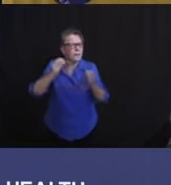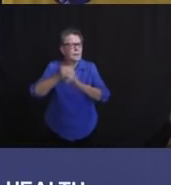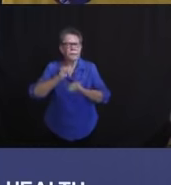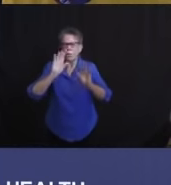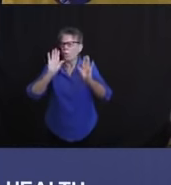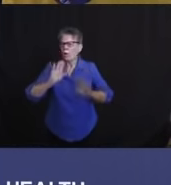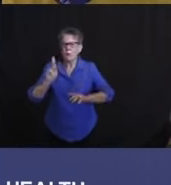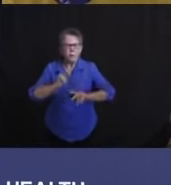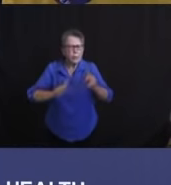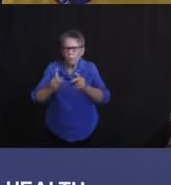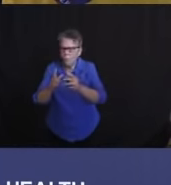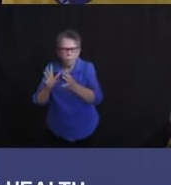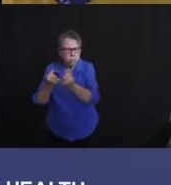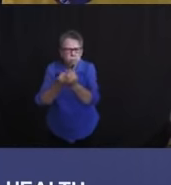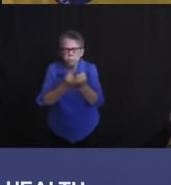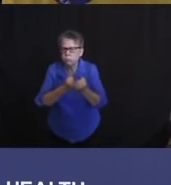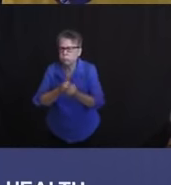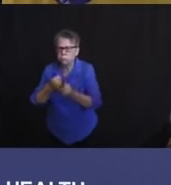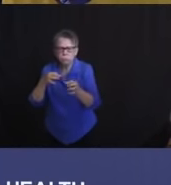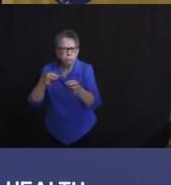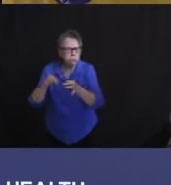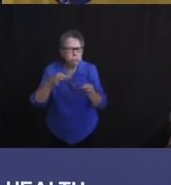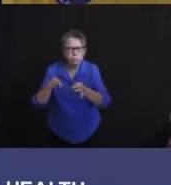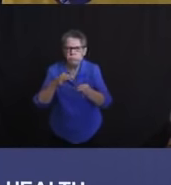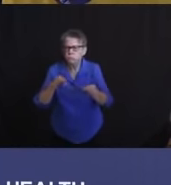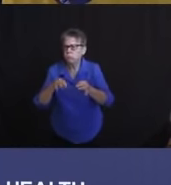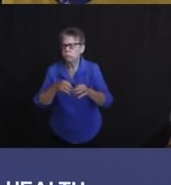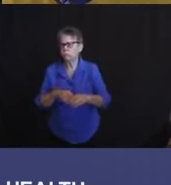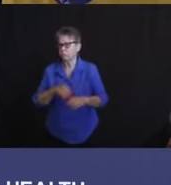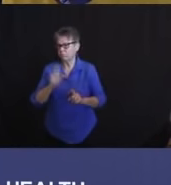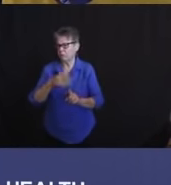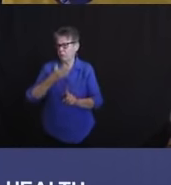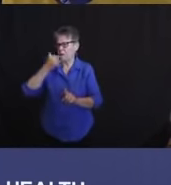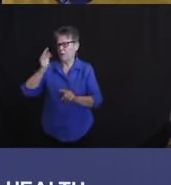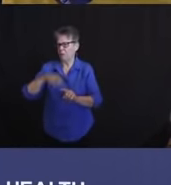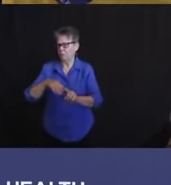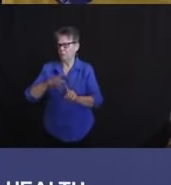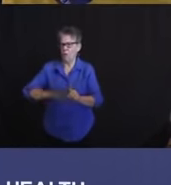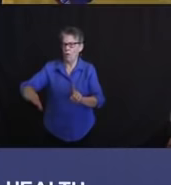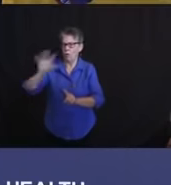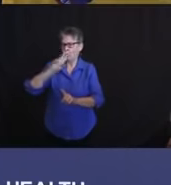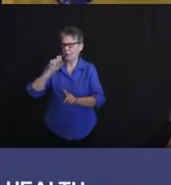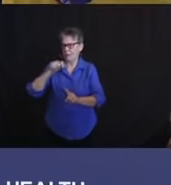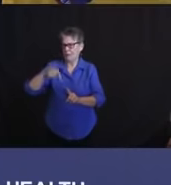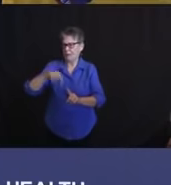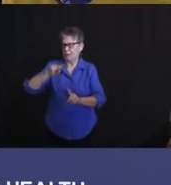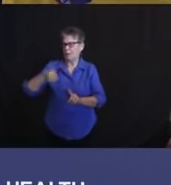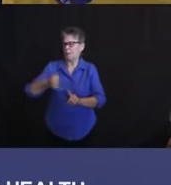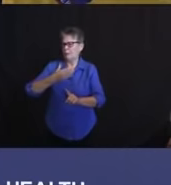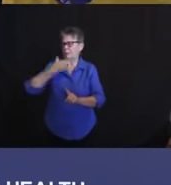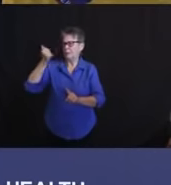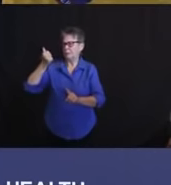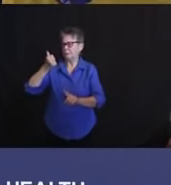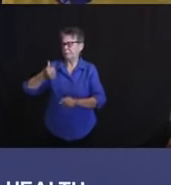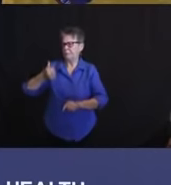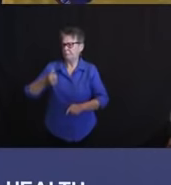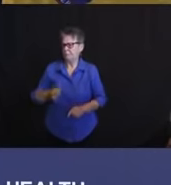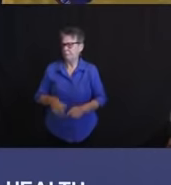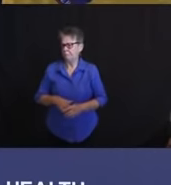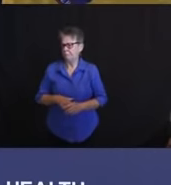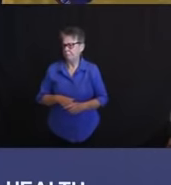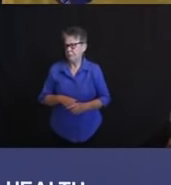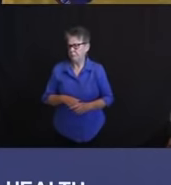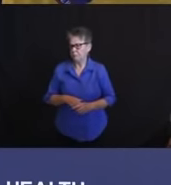among the best we have, I think, in the country. Thank you. You saw I switched the desk, right? Okay. Brent, how are you?